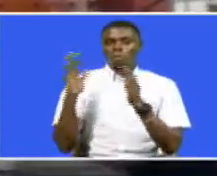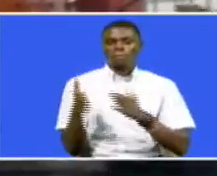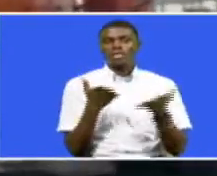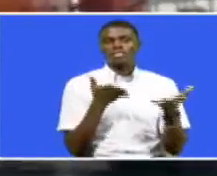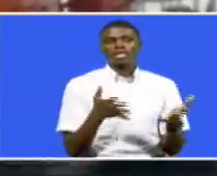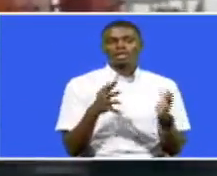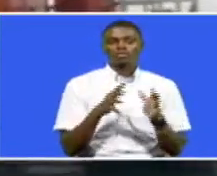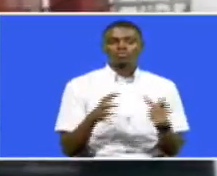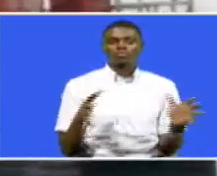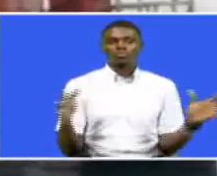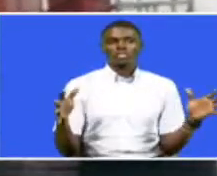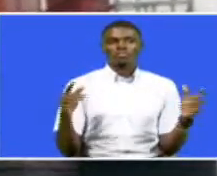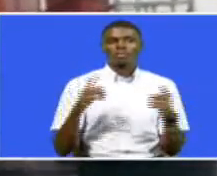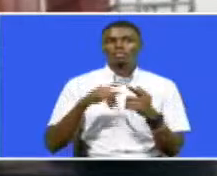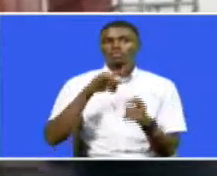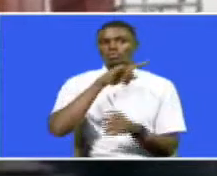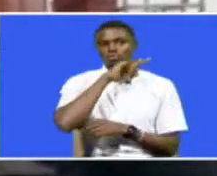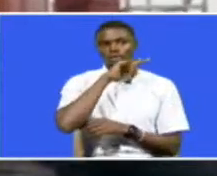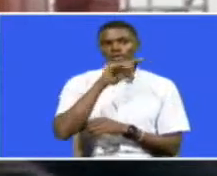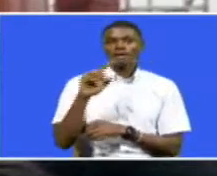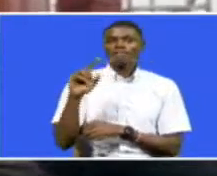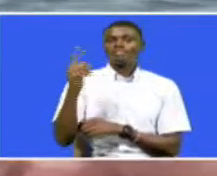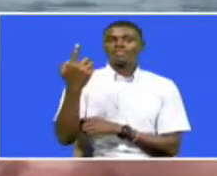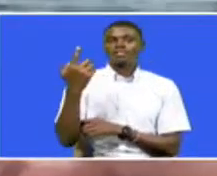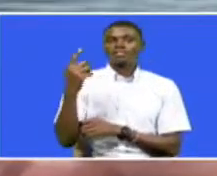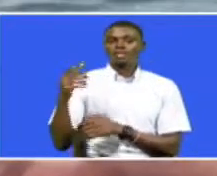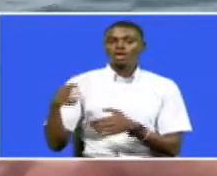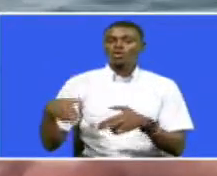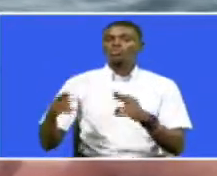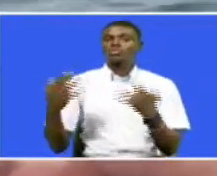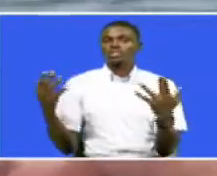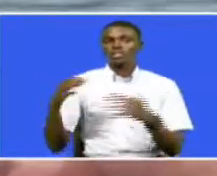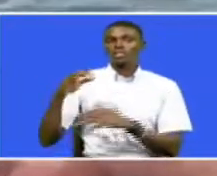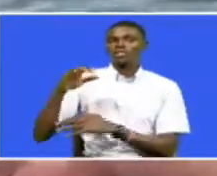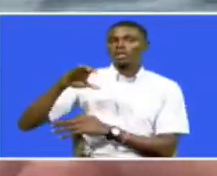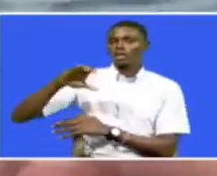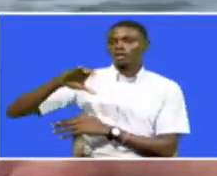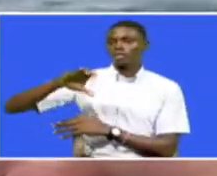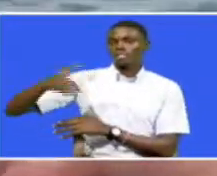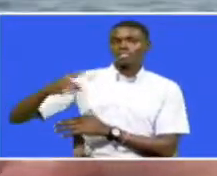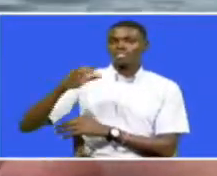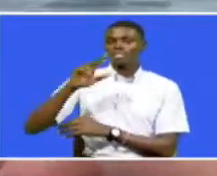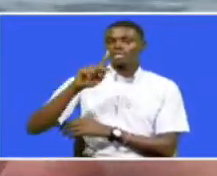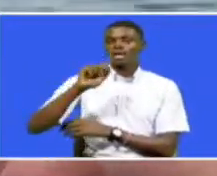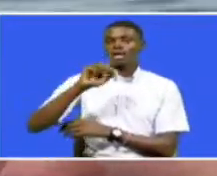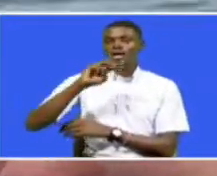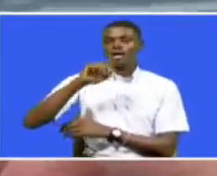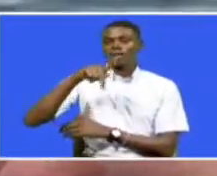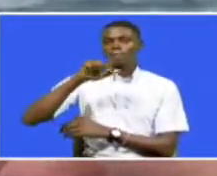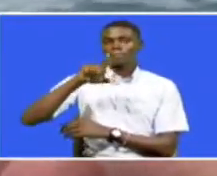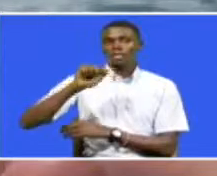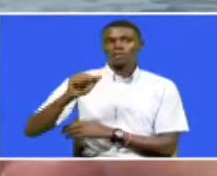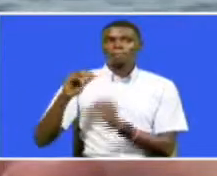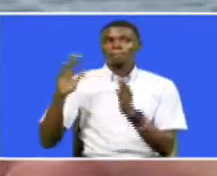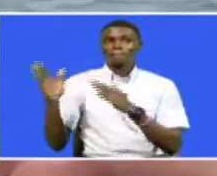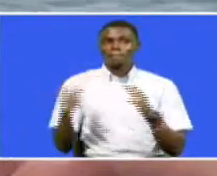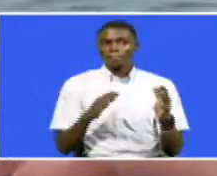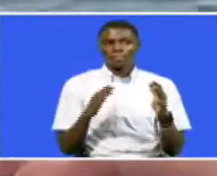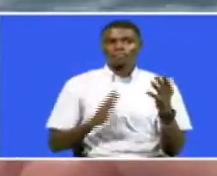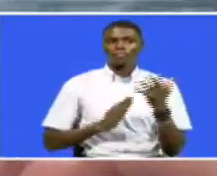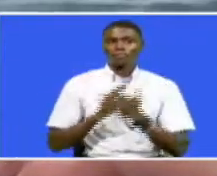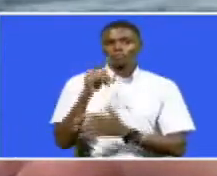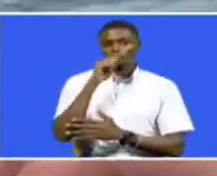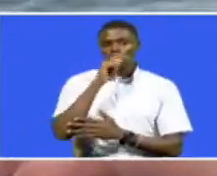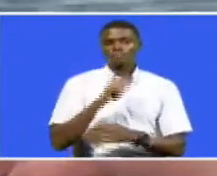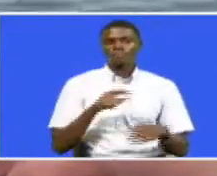to expand to Uganda, the first route being within Kampala City beginning of the year. Plans are there to do Tanzania